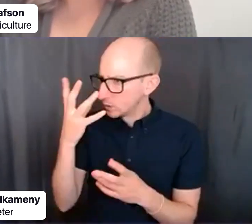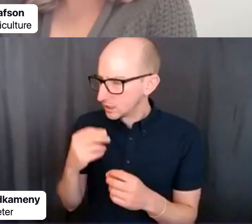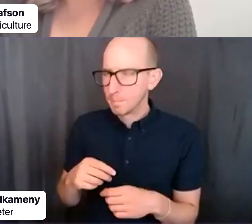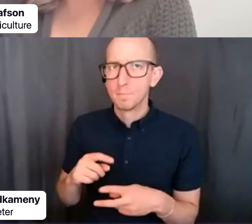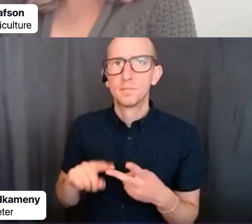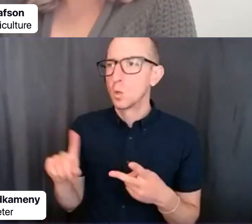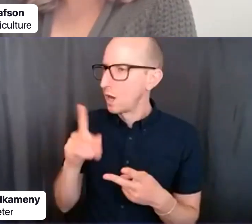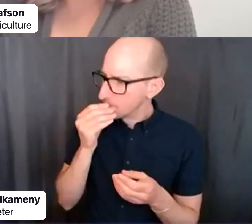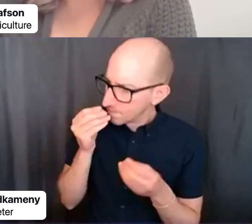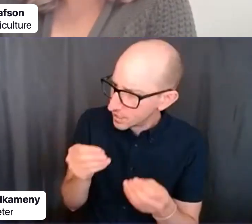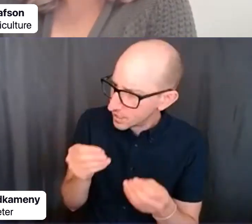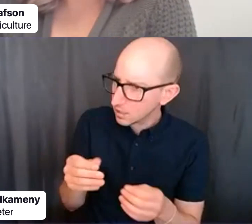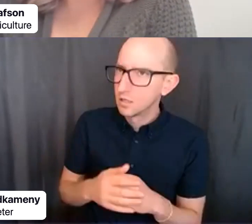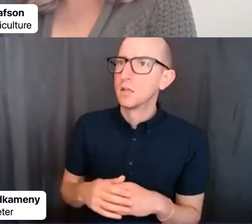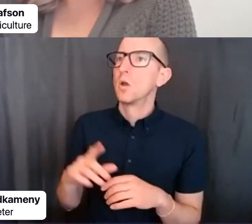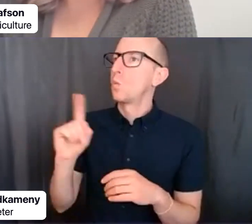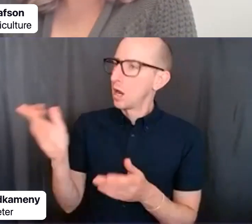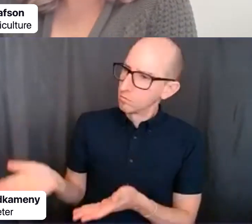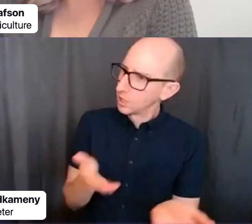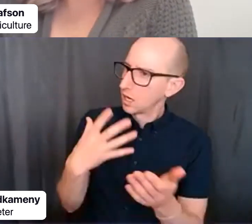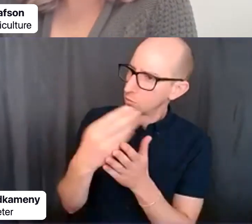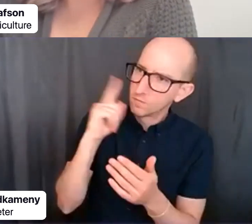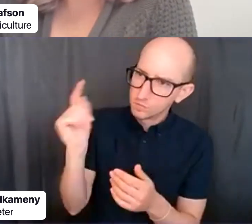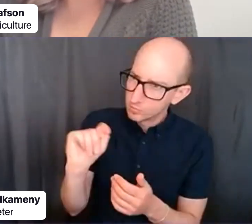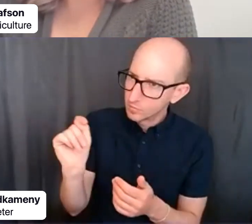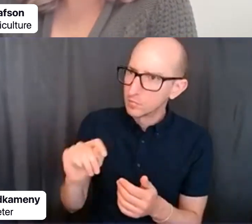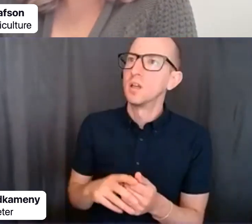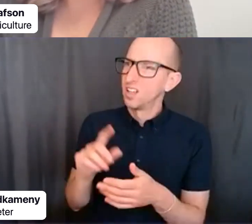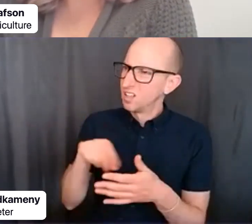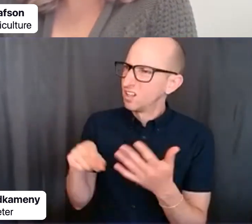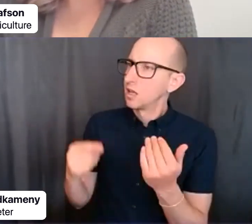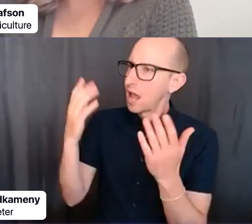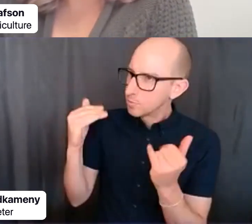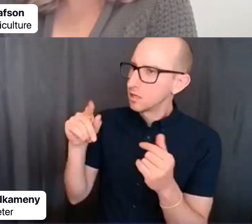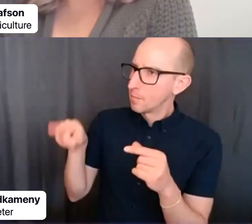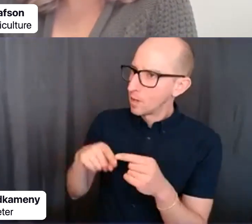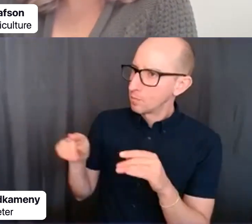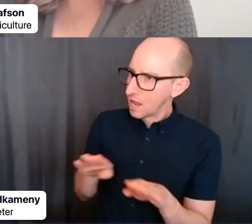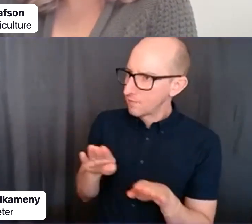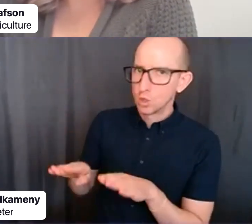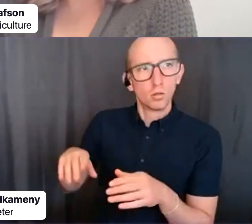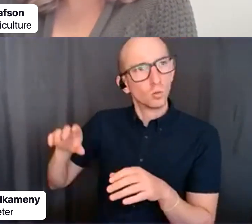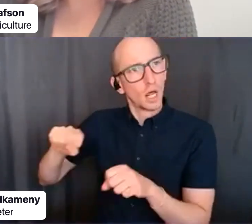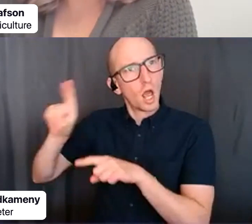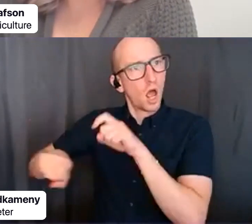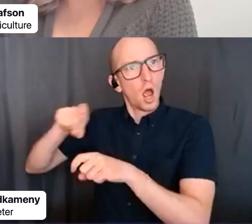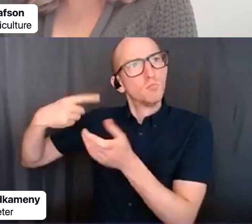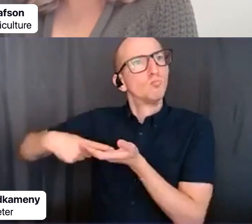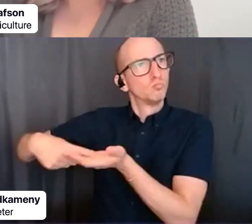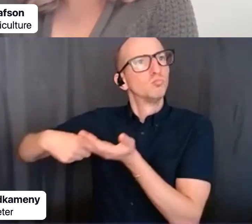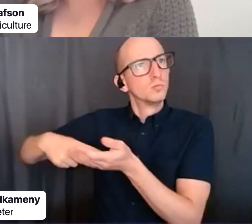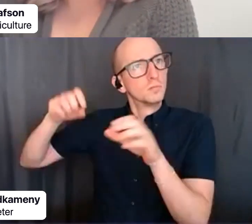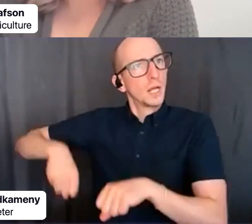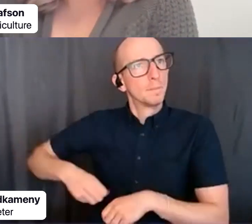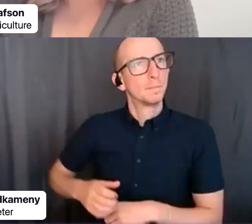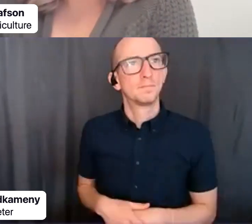fed, taken to relieve itself, expectations of behavior, and so on. And so you